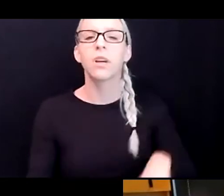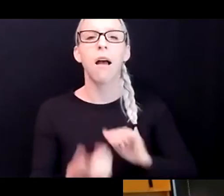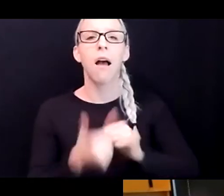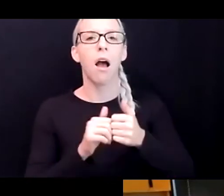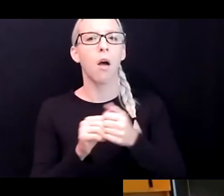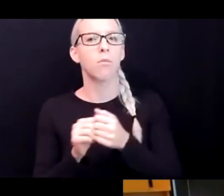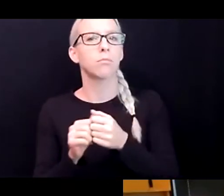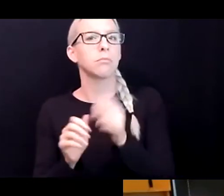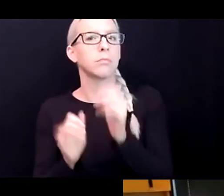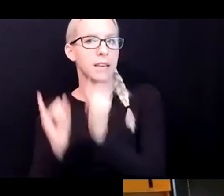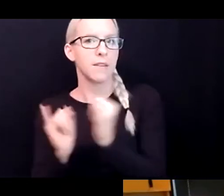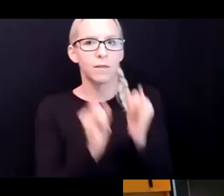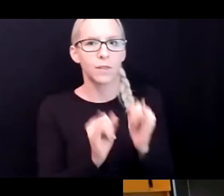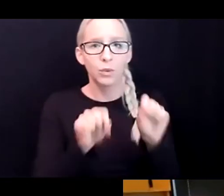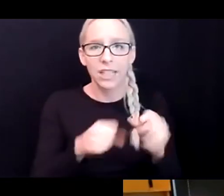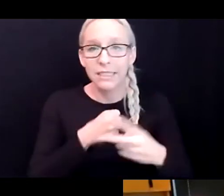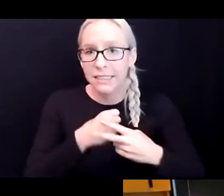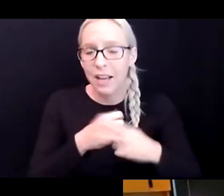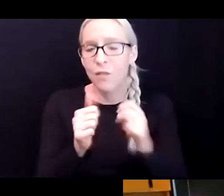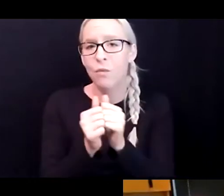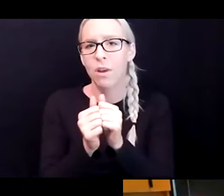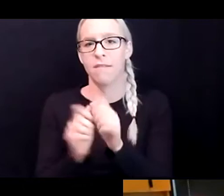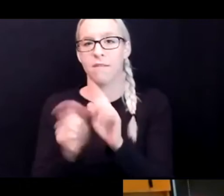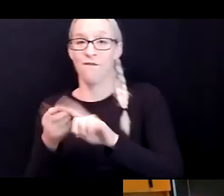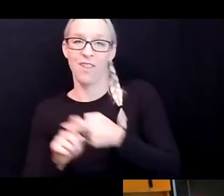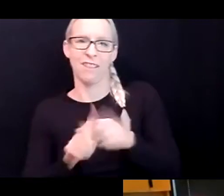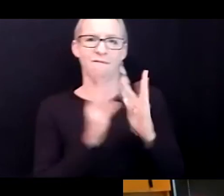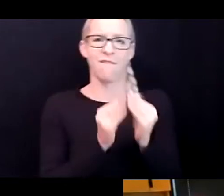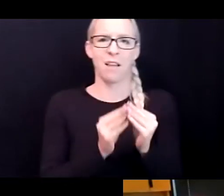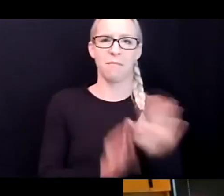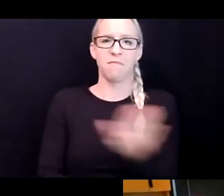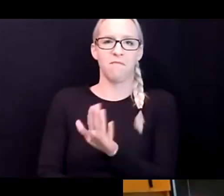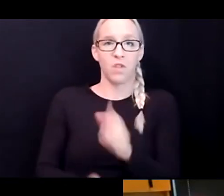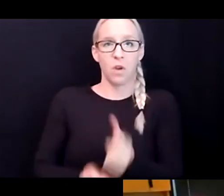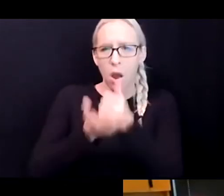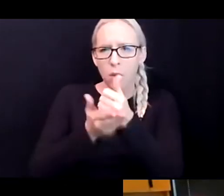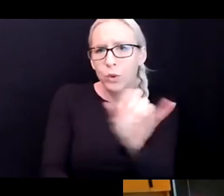individuals can save with the help of family and friends, and maybe highlight our gifting page?